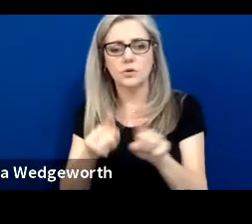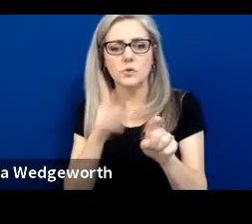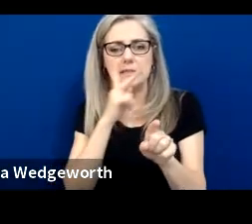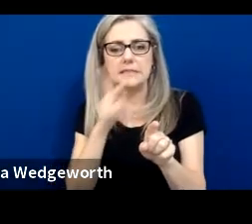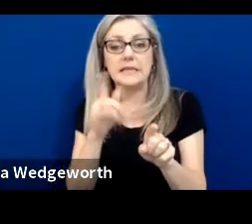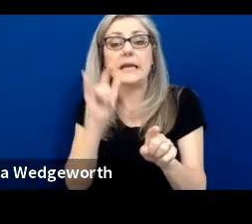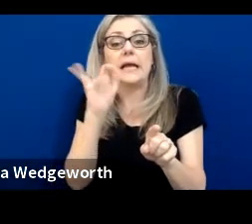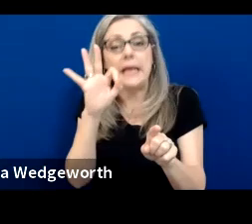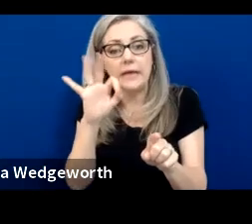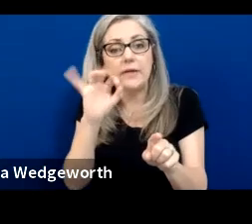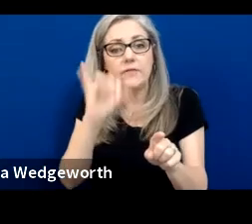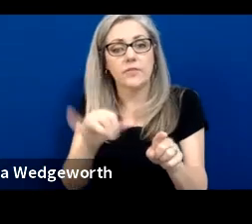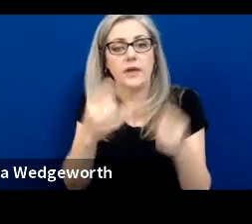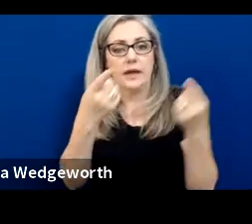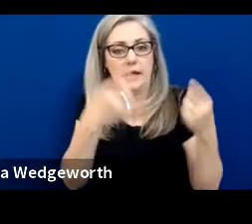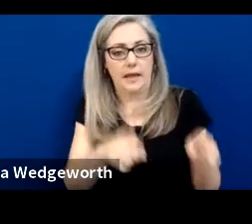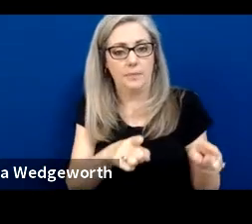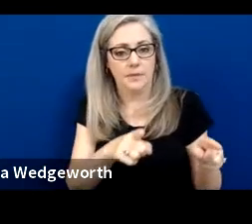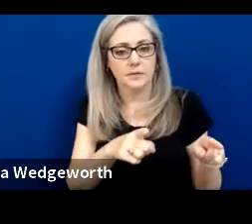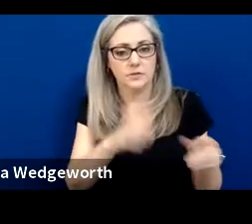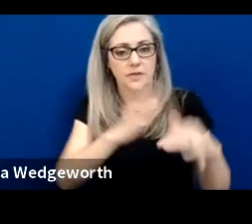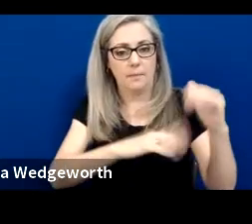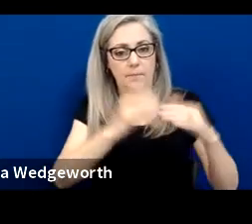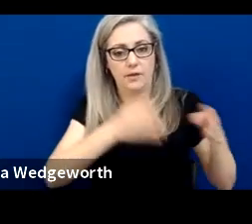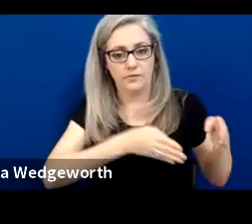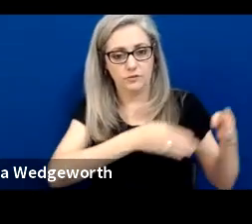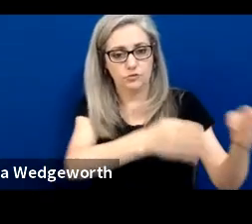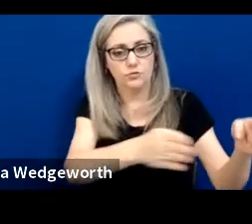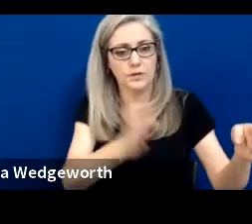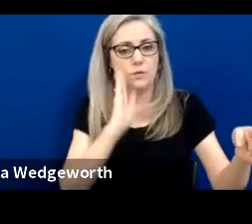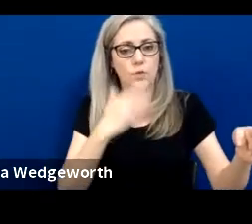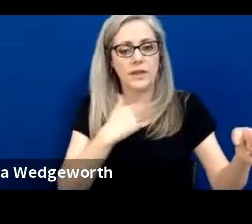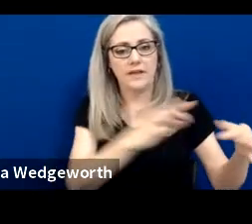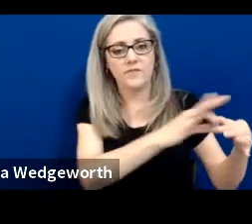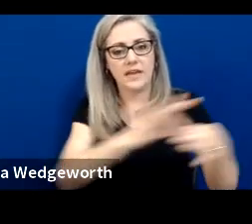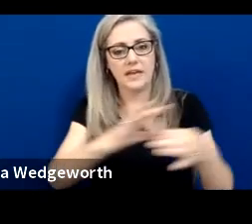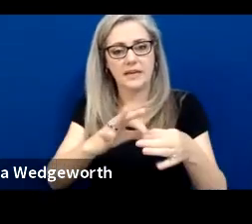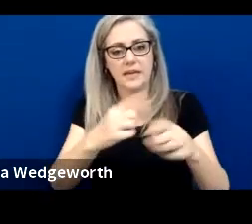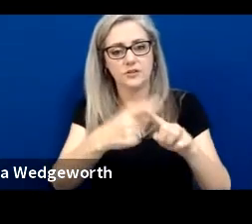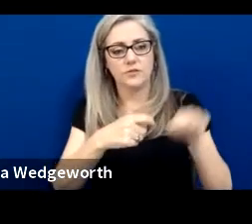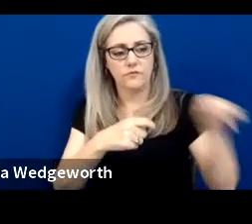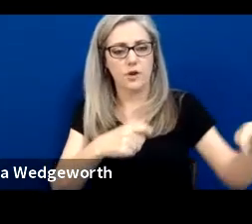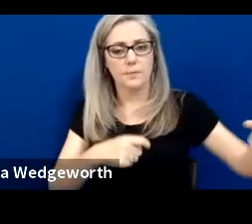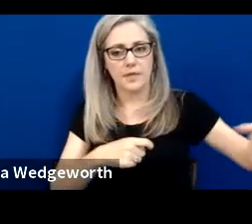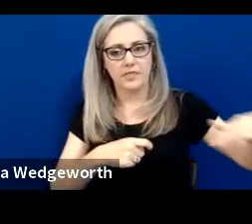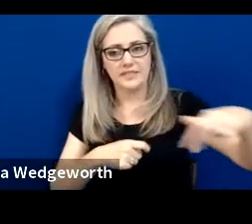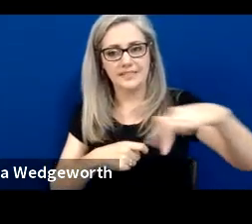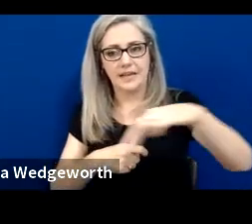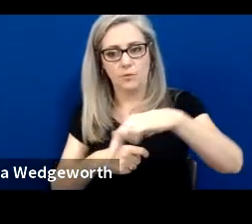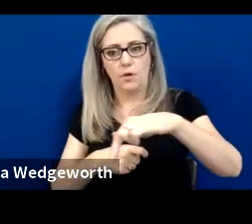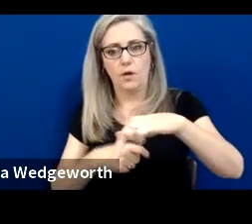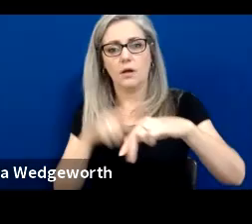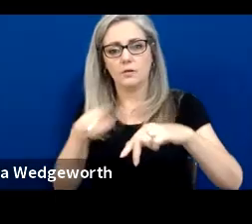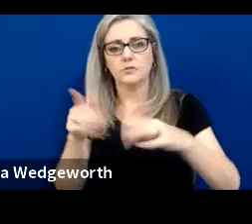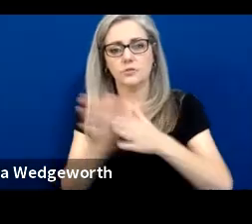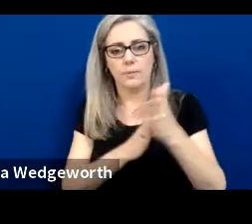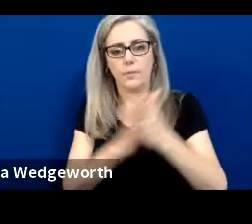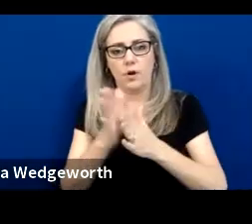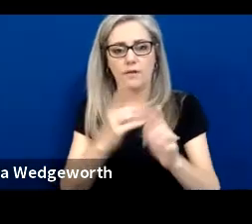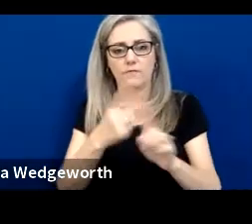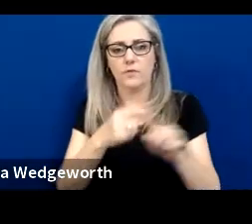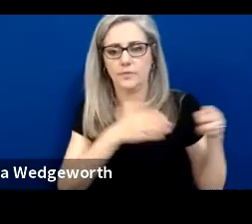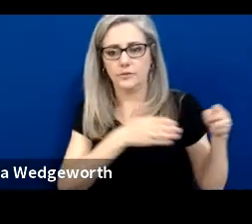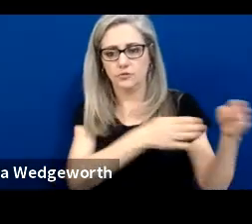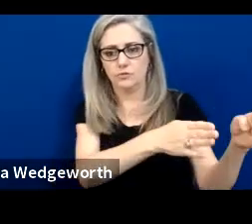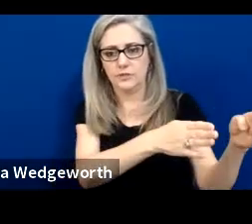and when that gets built, there will be a connection from that sidewalk into the park. And then also you'll